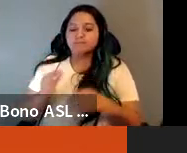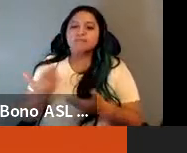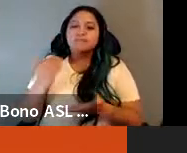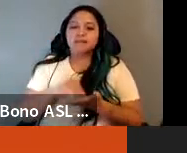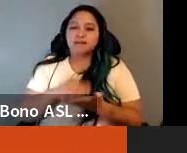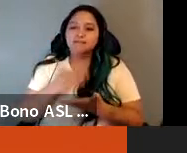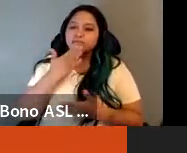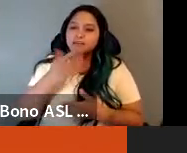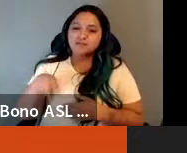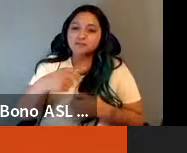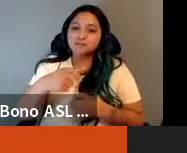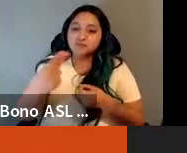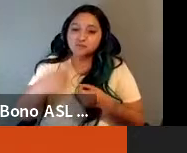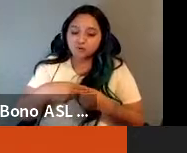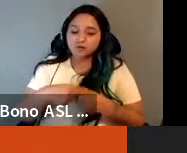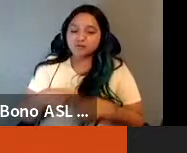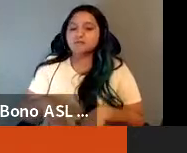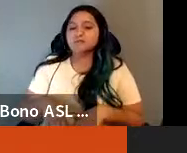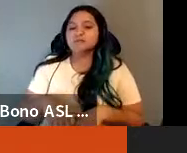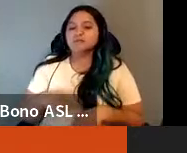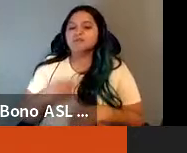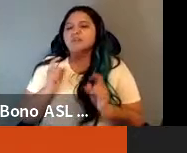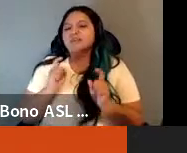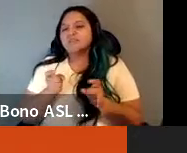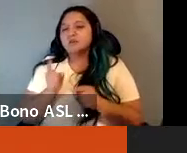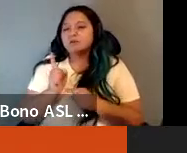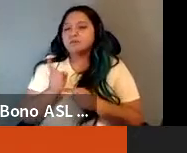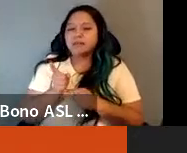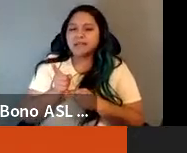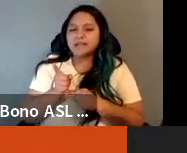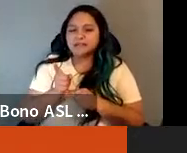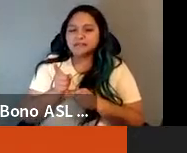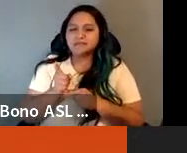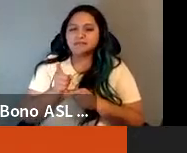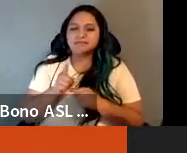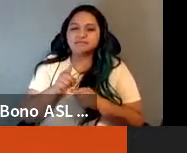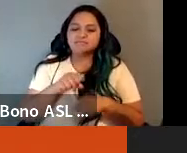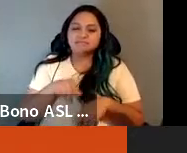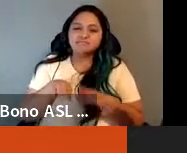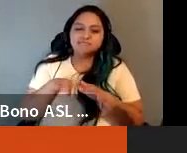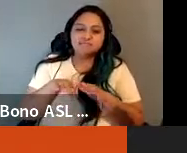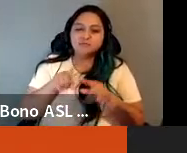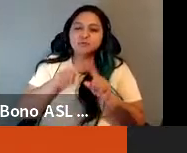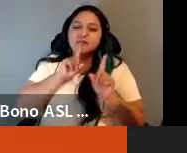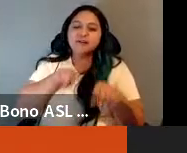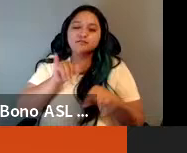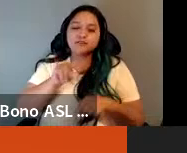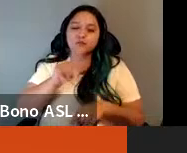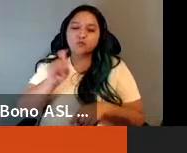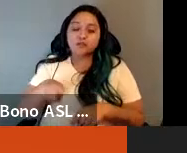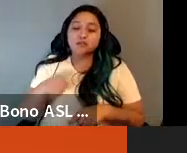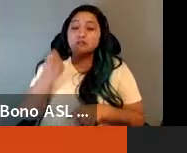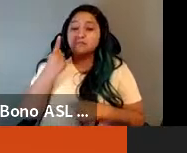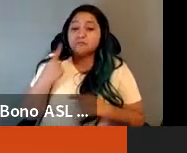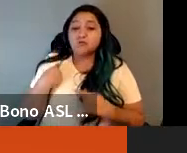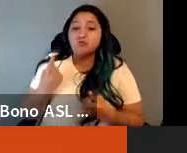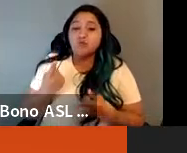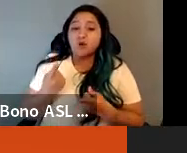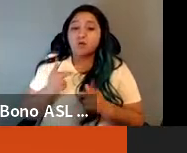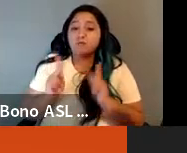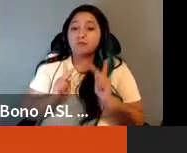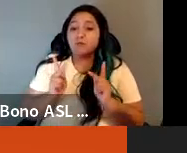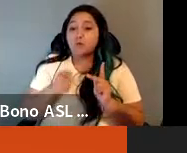for folks to answer the questions. We have 79 participants so far, and we have